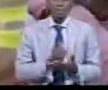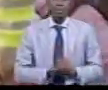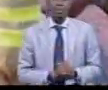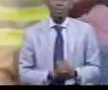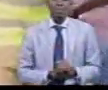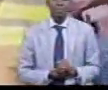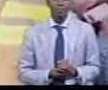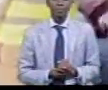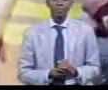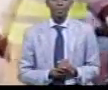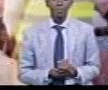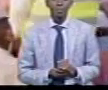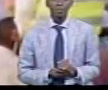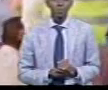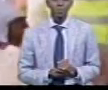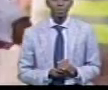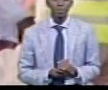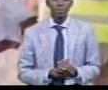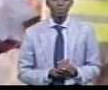Amen.